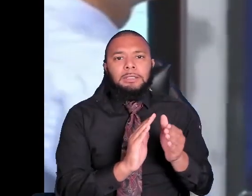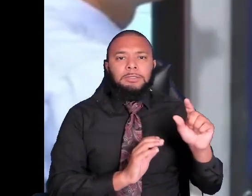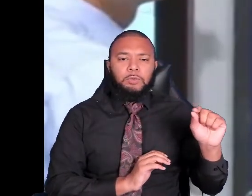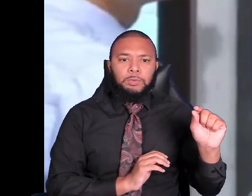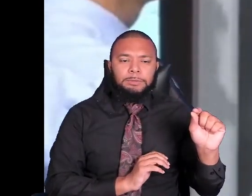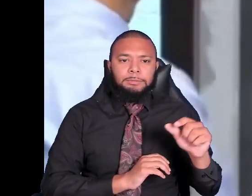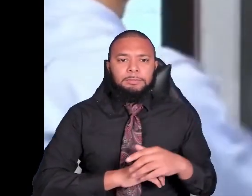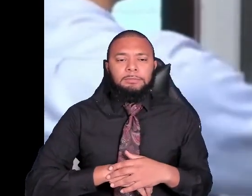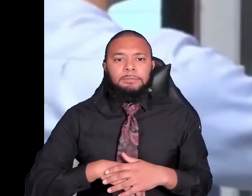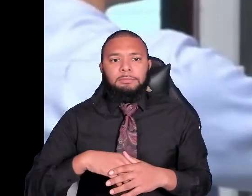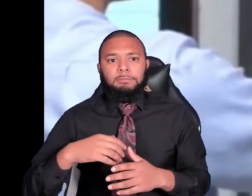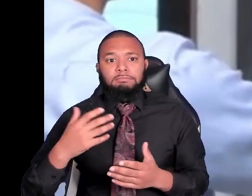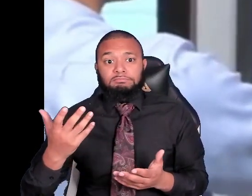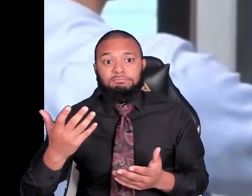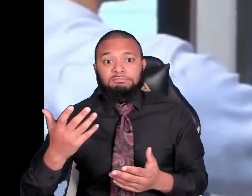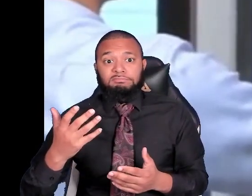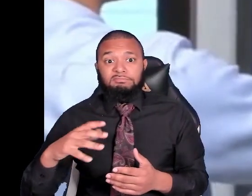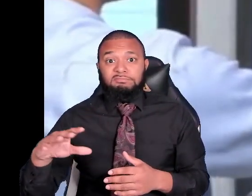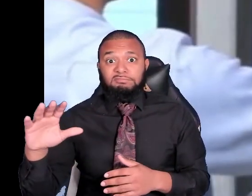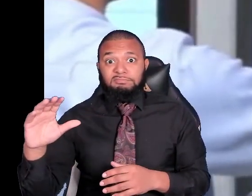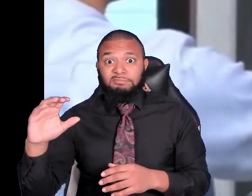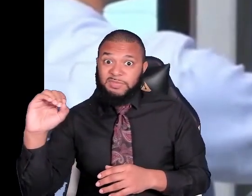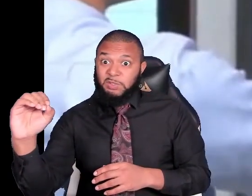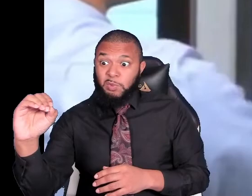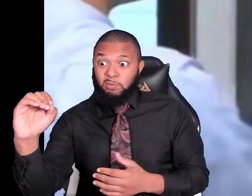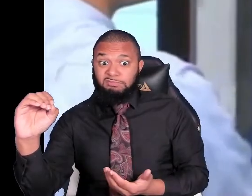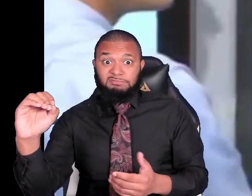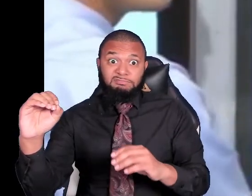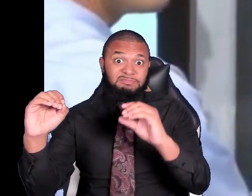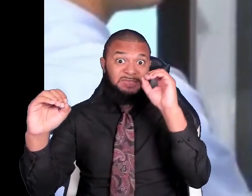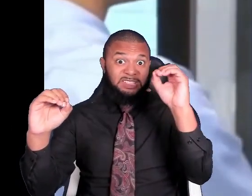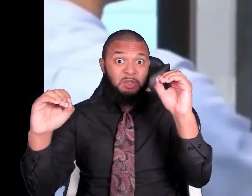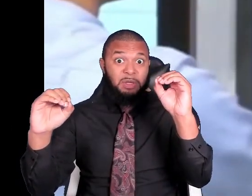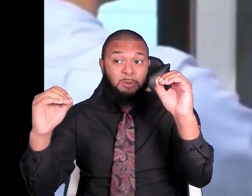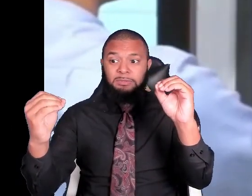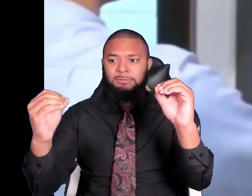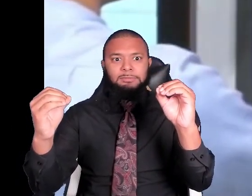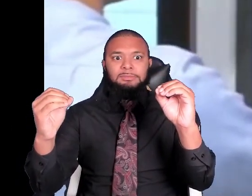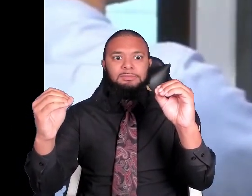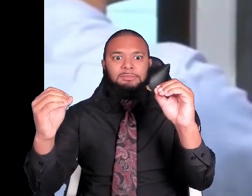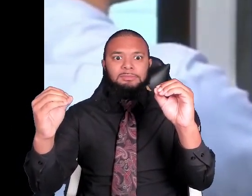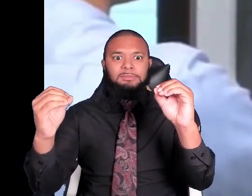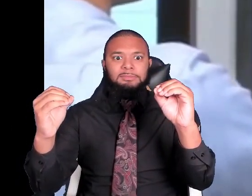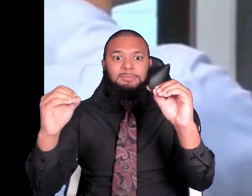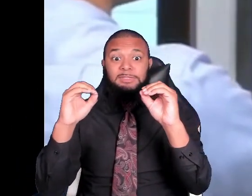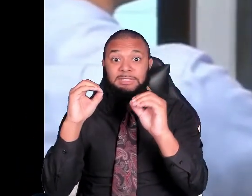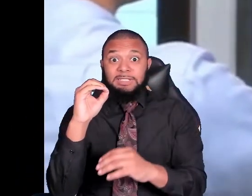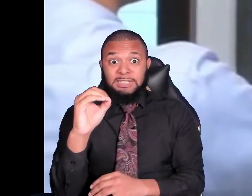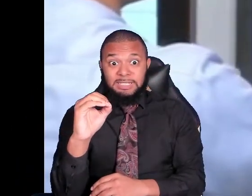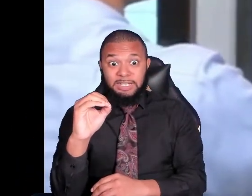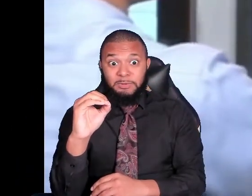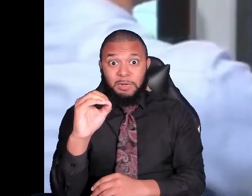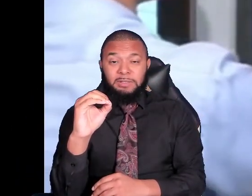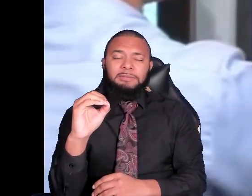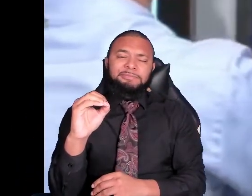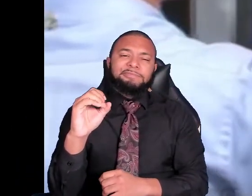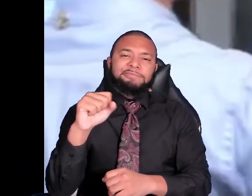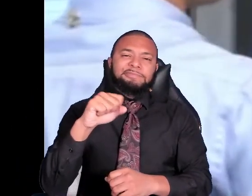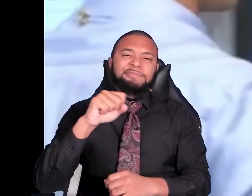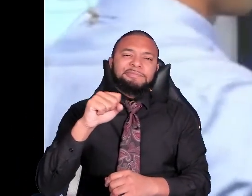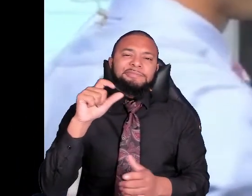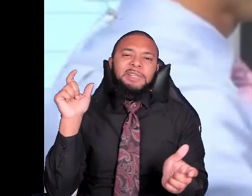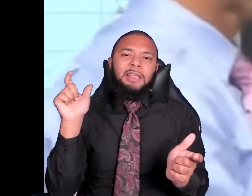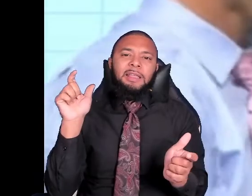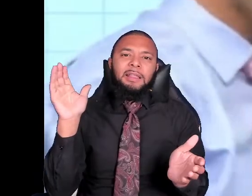0. Negative 10 times 0 is 0. And 0 indeed is less